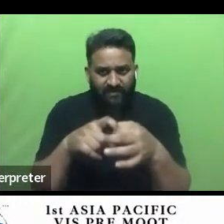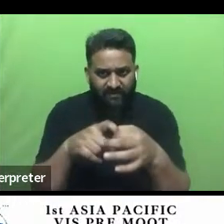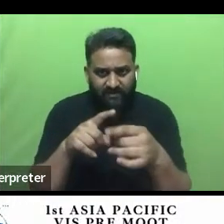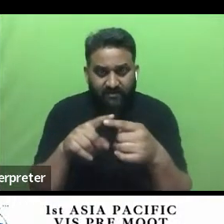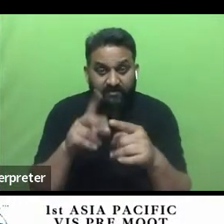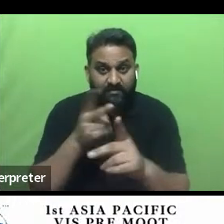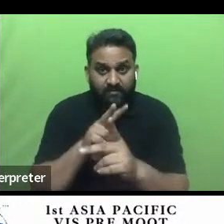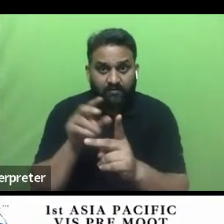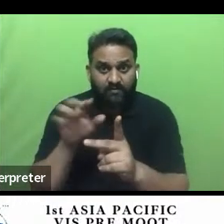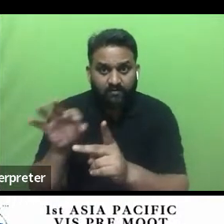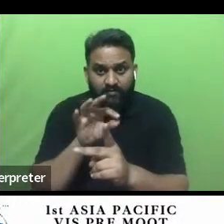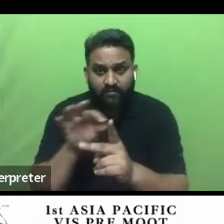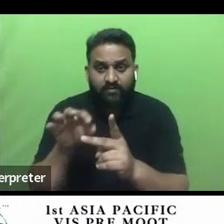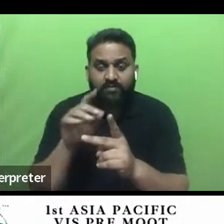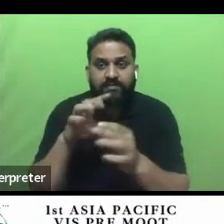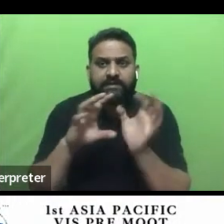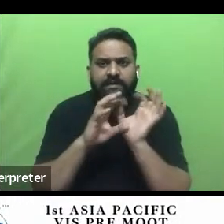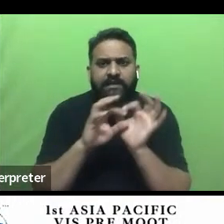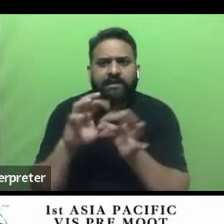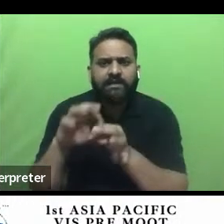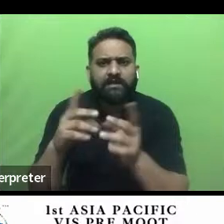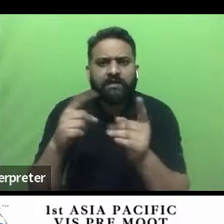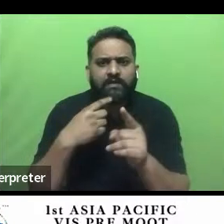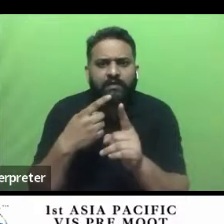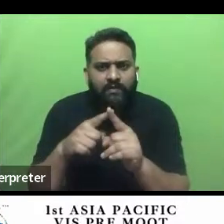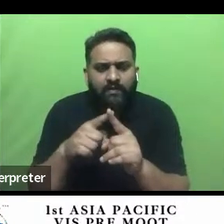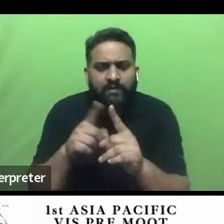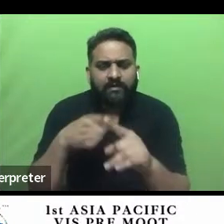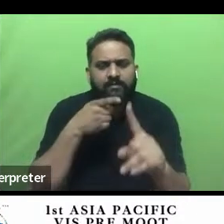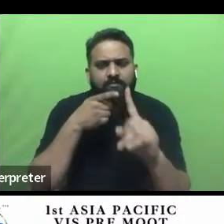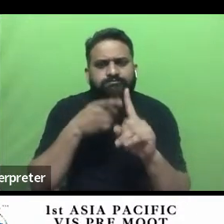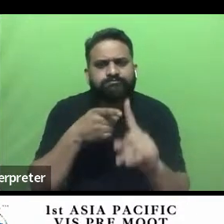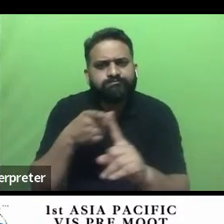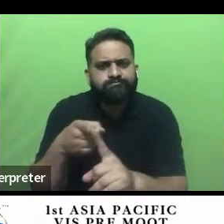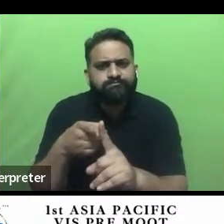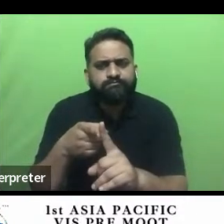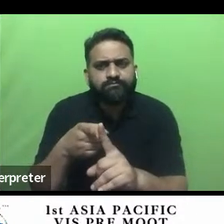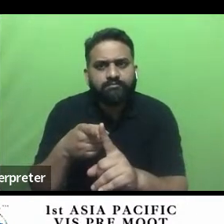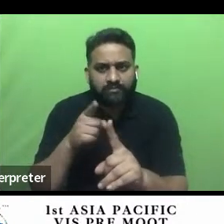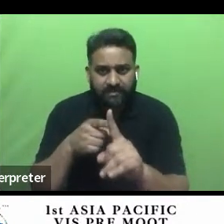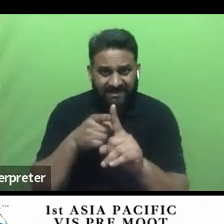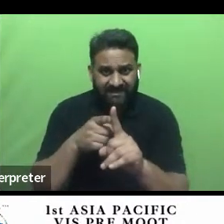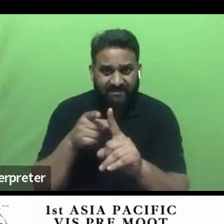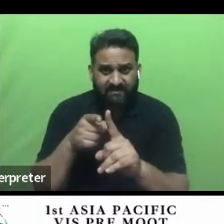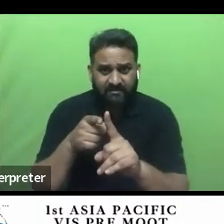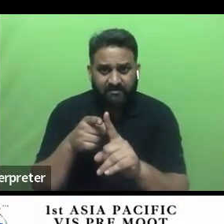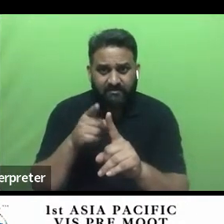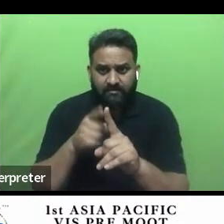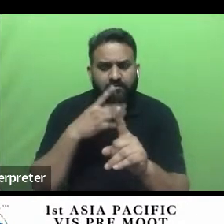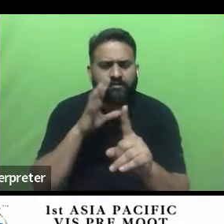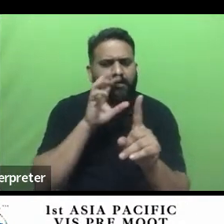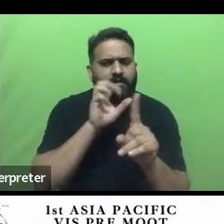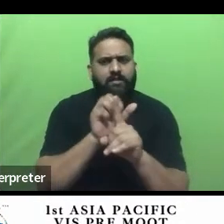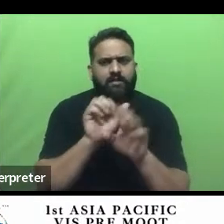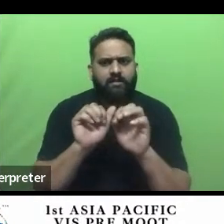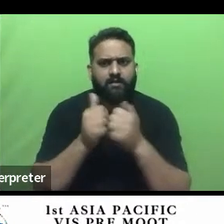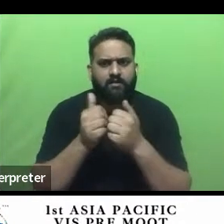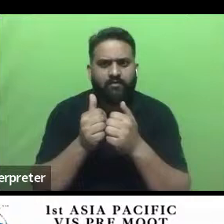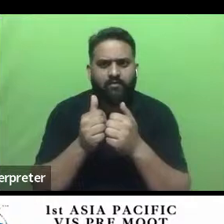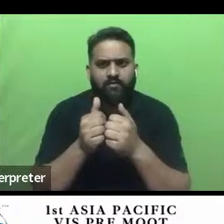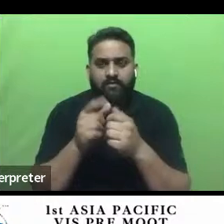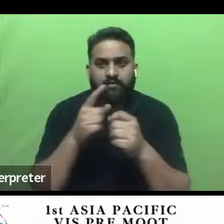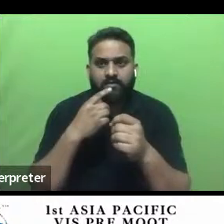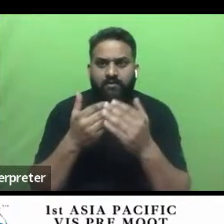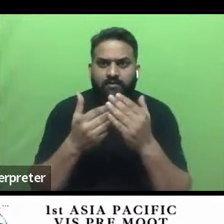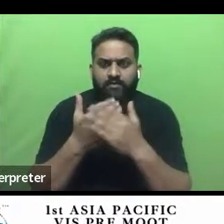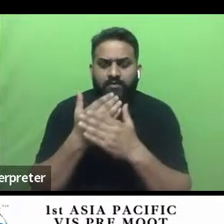you actually referring to? And more specifically, where can you identify that the New York